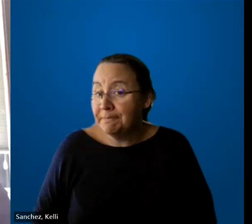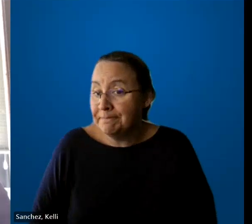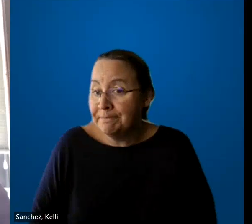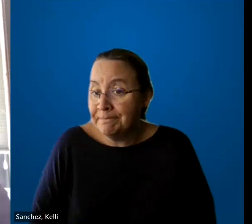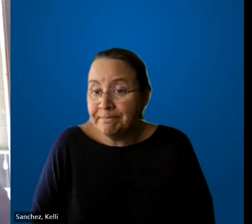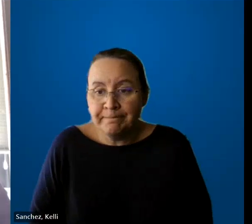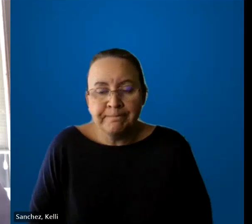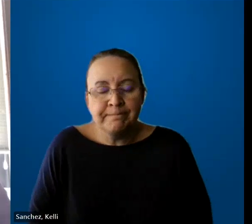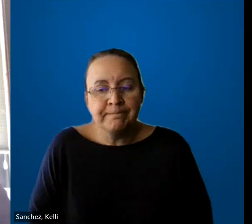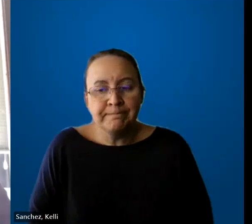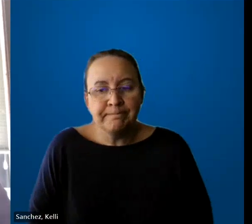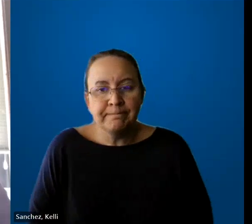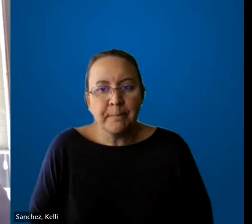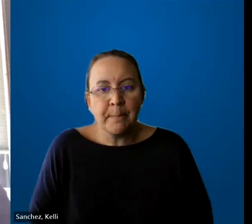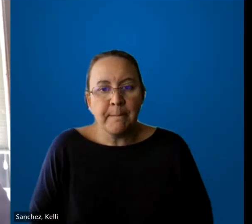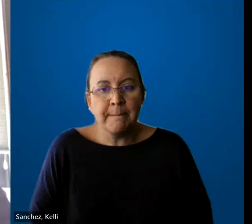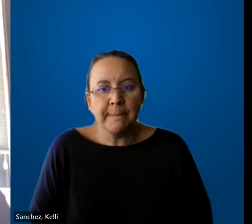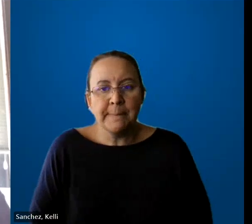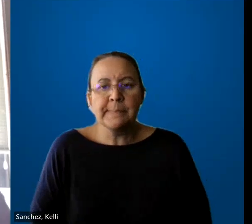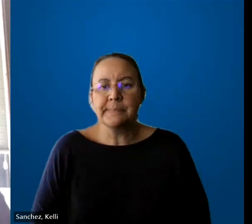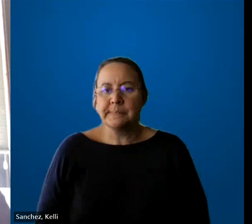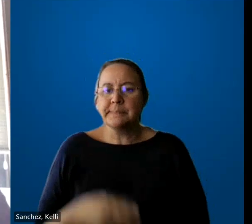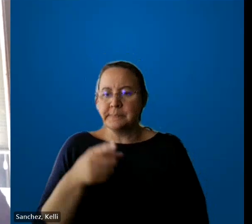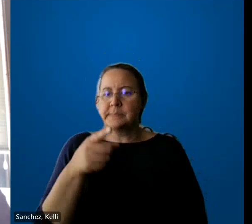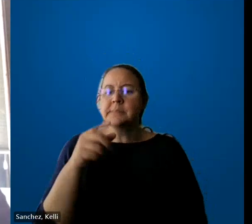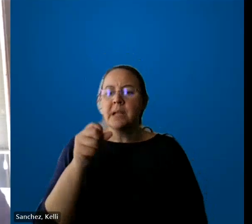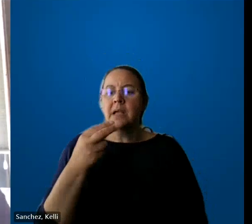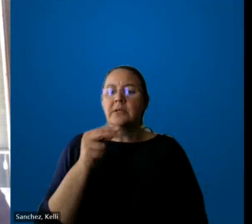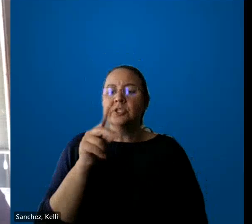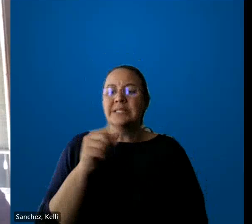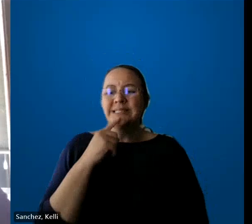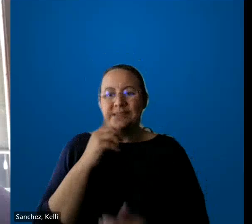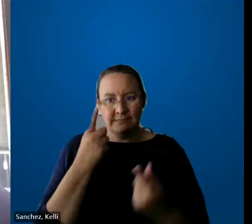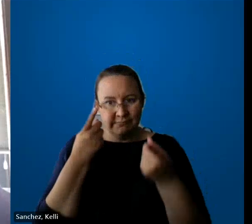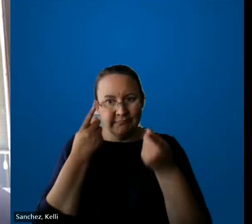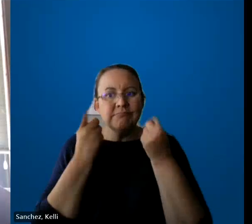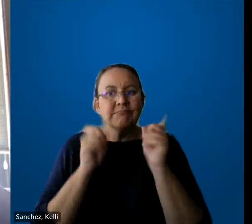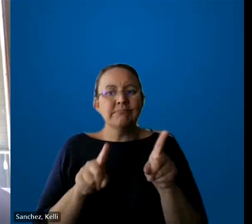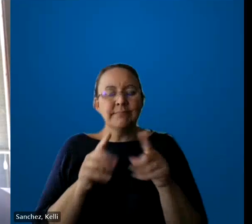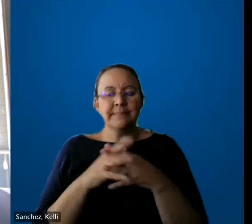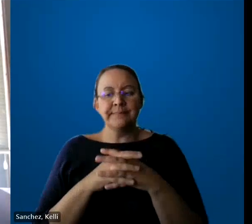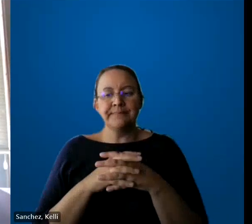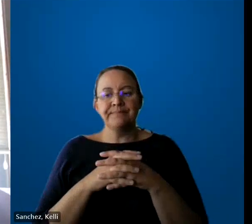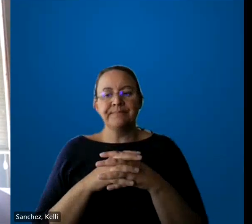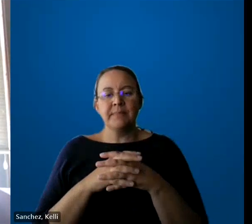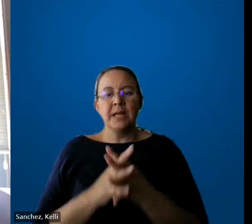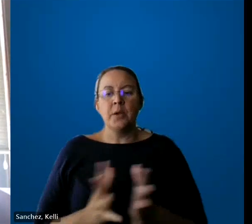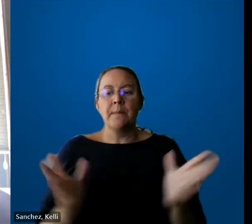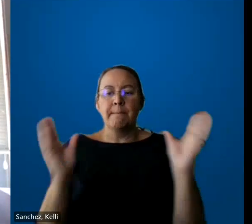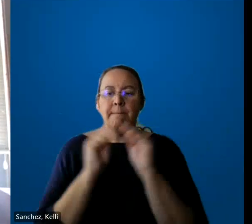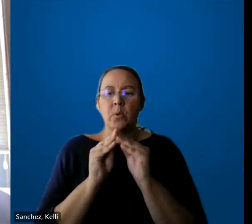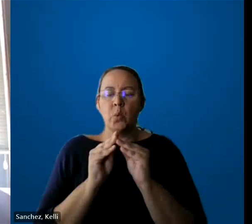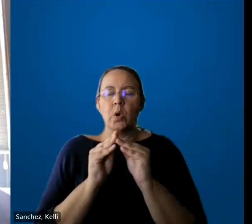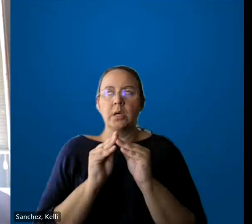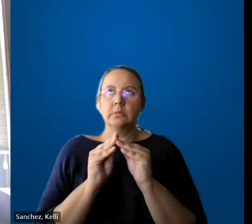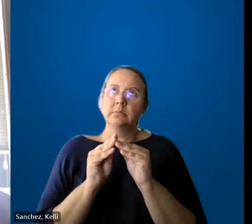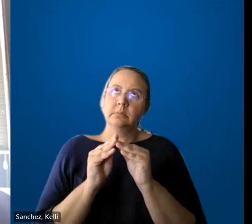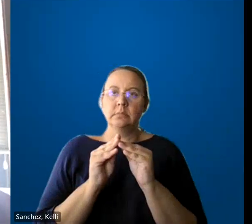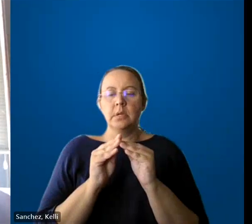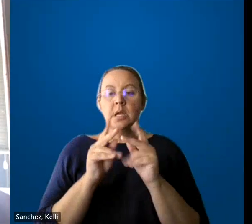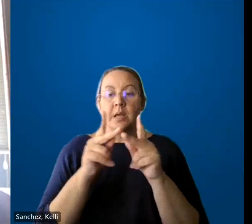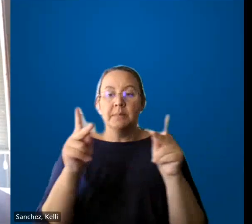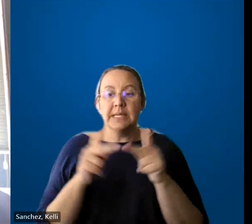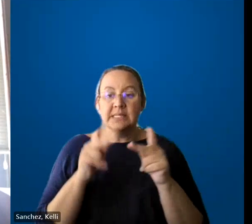it. Does anyone I have anything also else? agree. I think more places